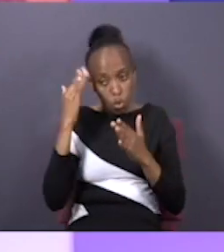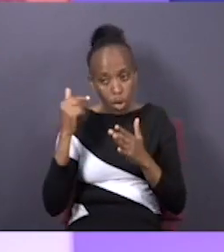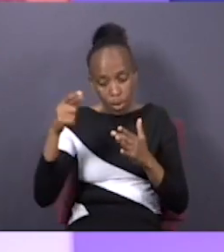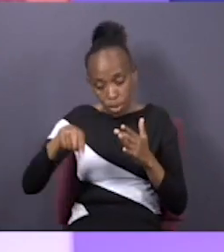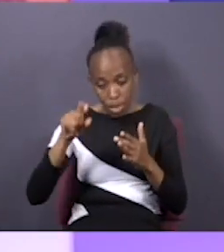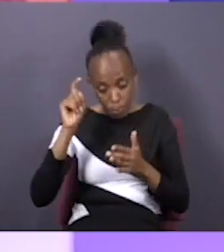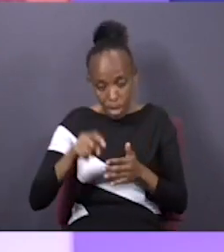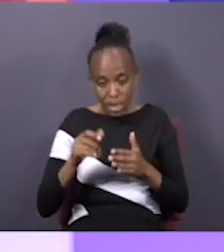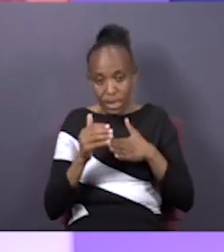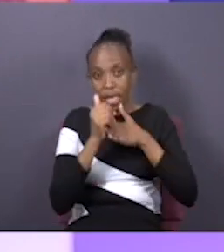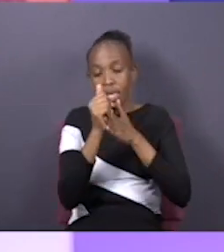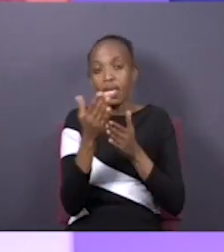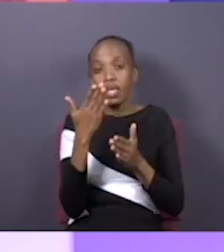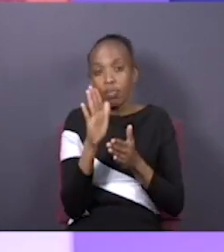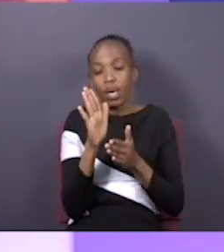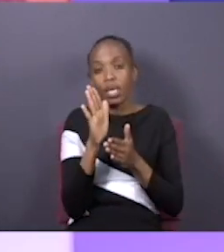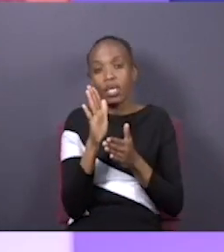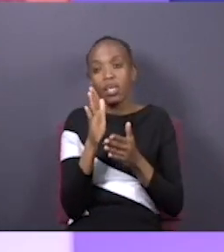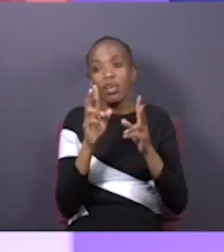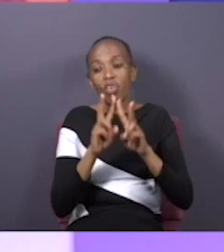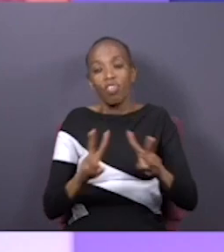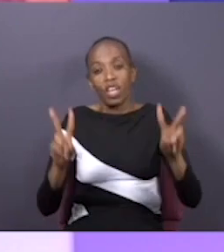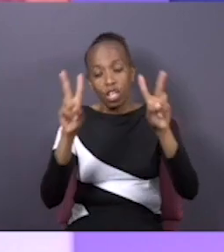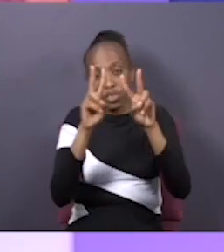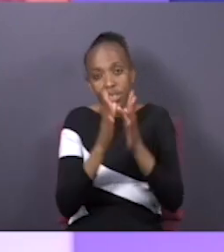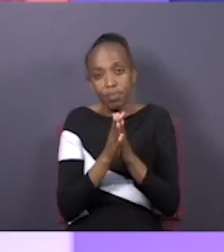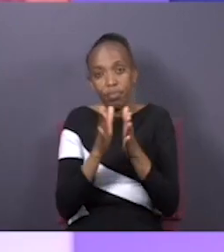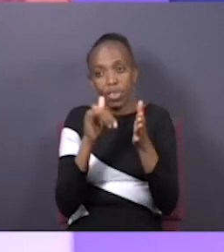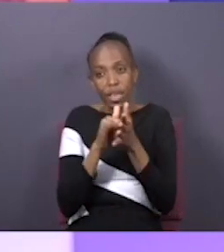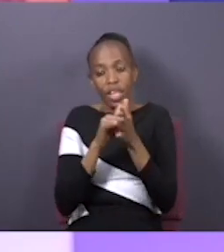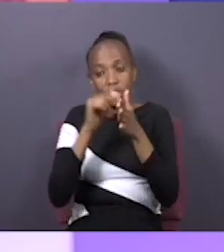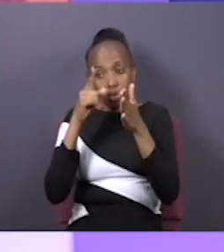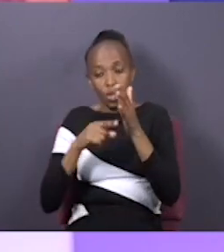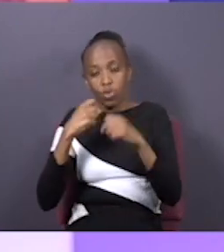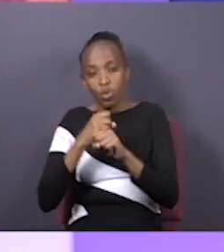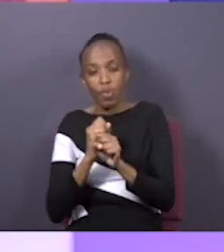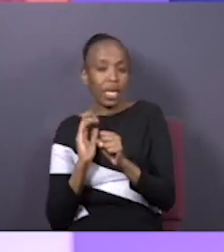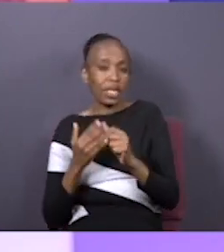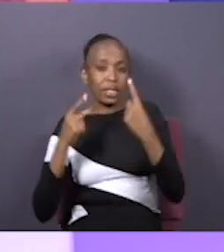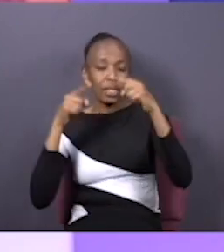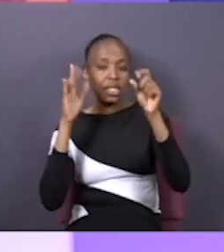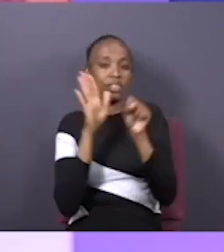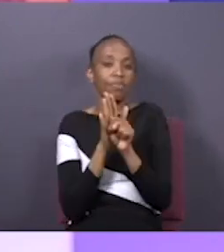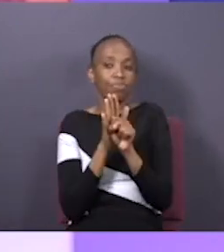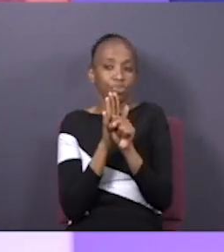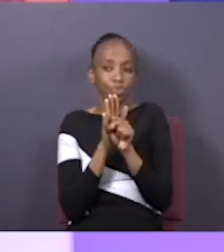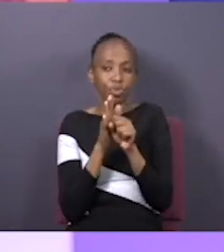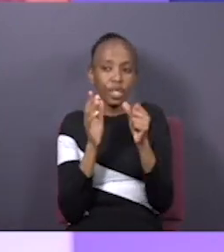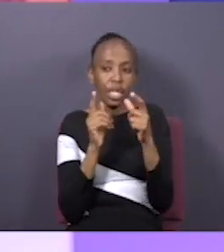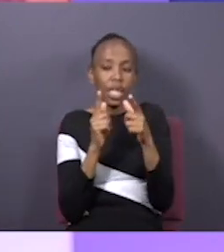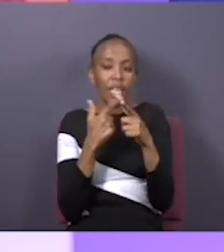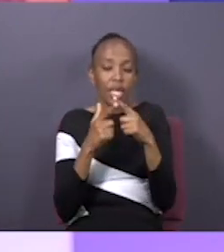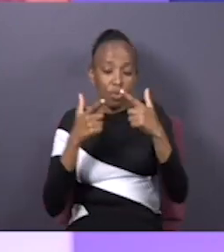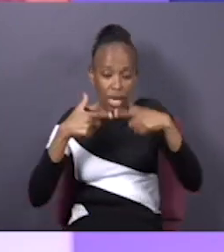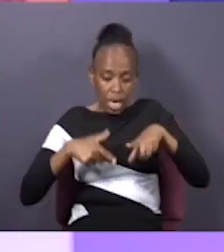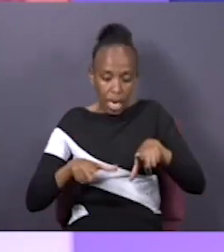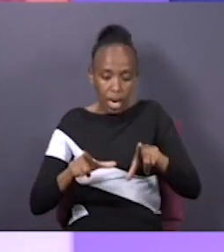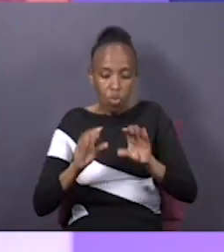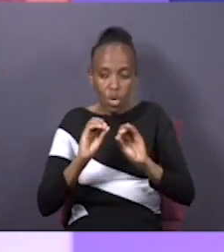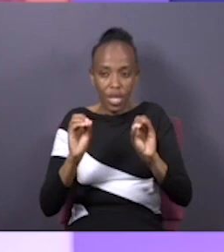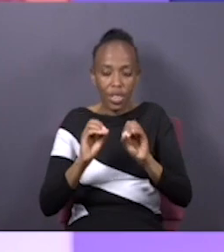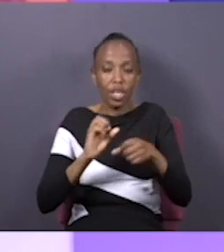must live by priorities, we must live by values. That's what will make us successful. And we will not allow